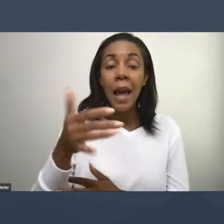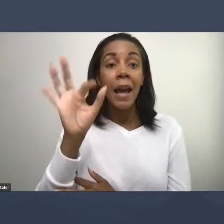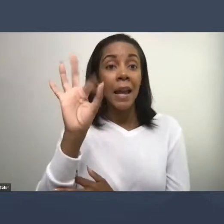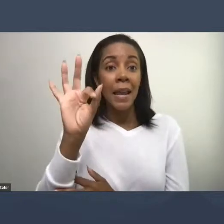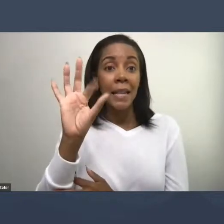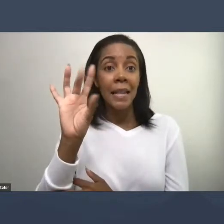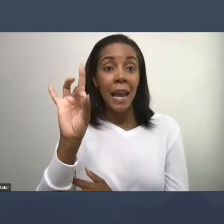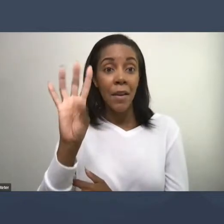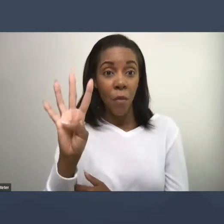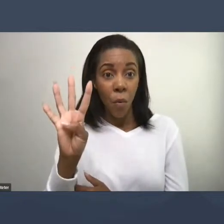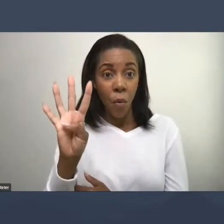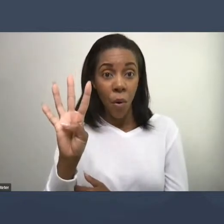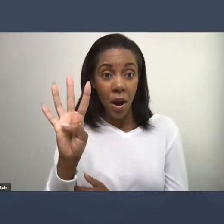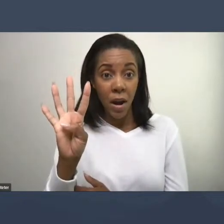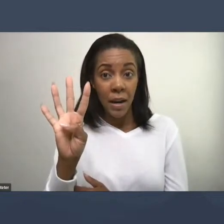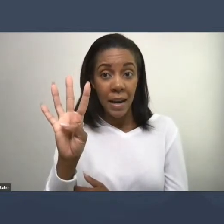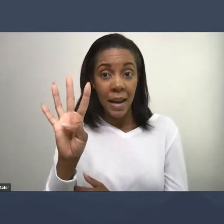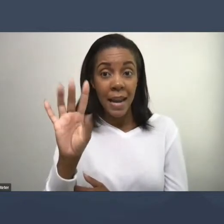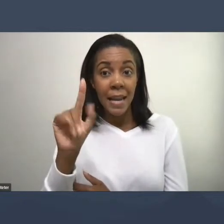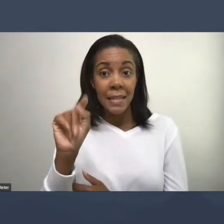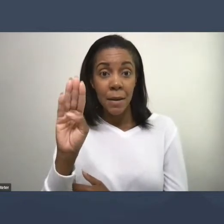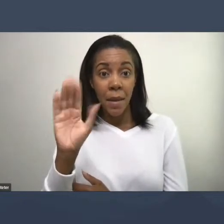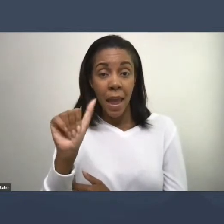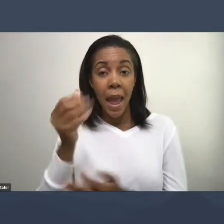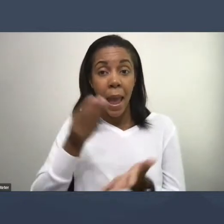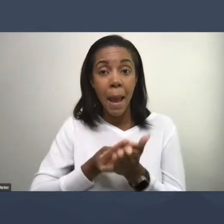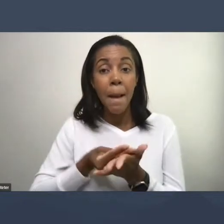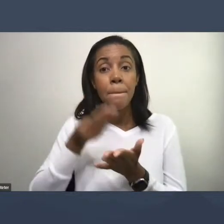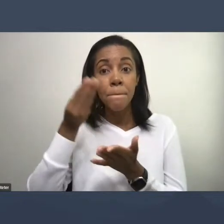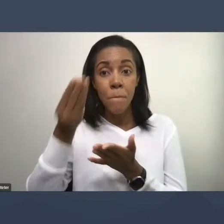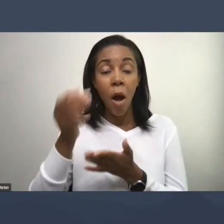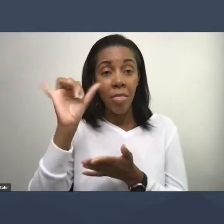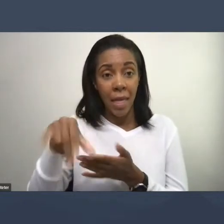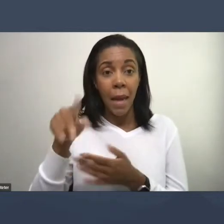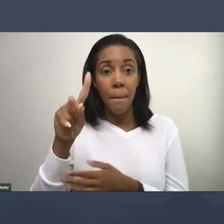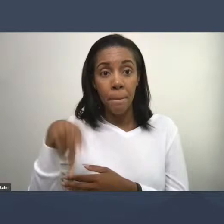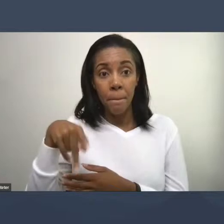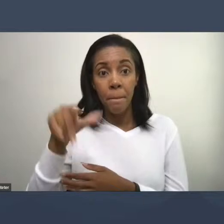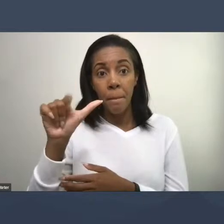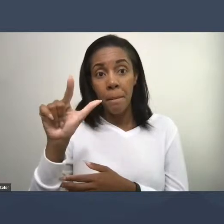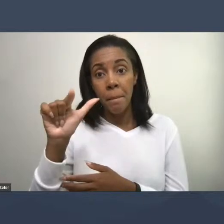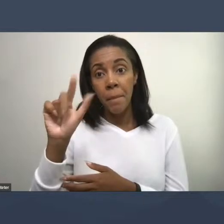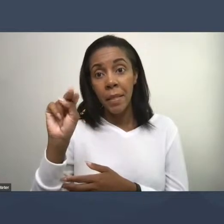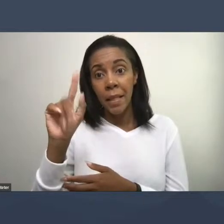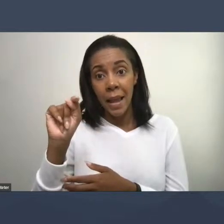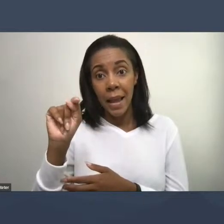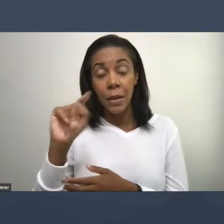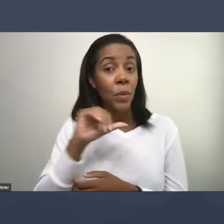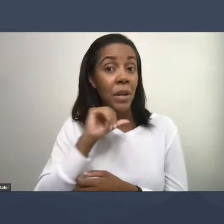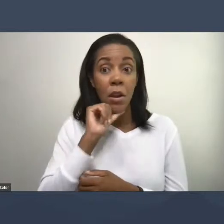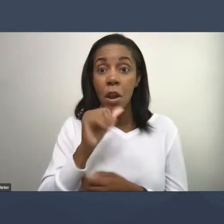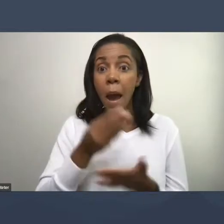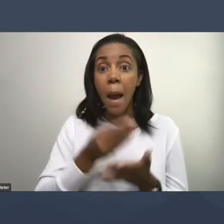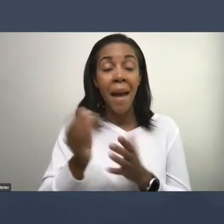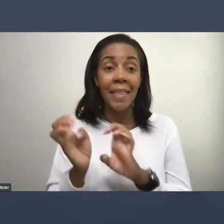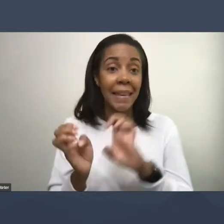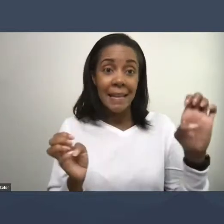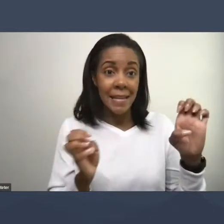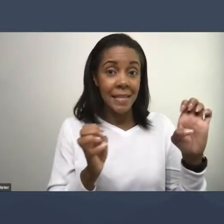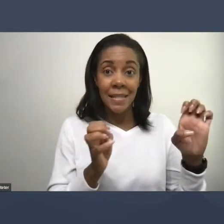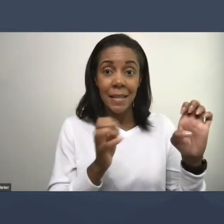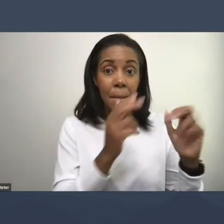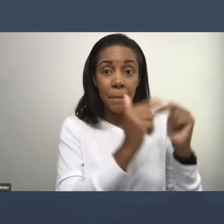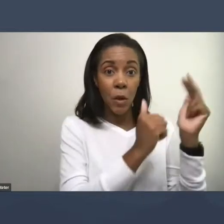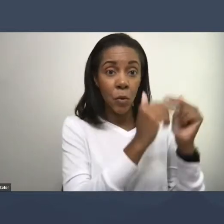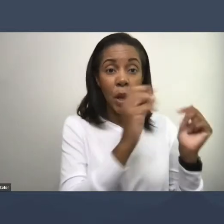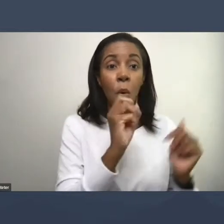that amount of time. In 1984, TVA purchased the actual fossil plant itself, the power plant itself. We did not purchase the east property. We did not purchase